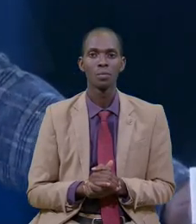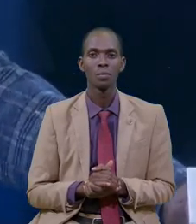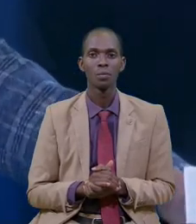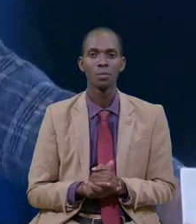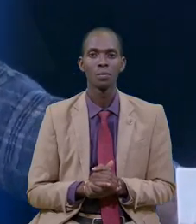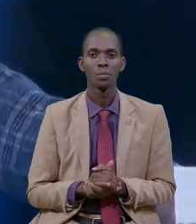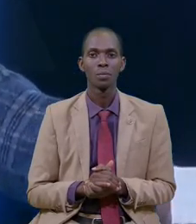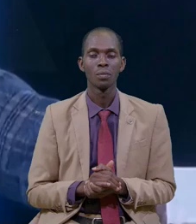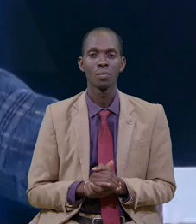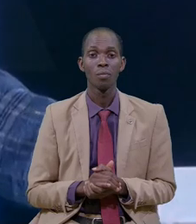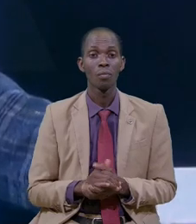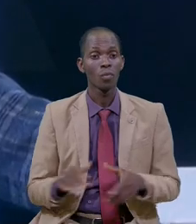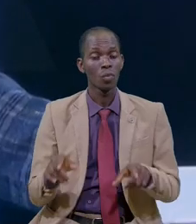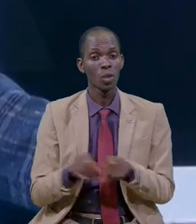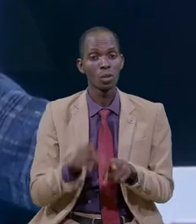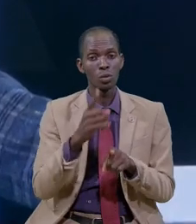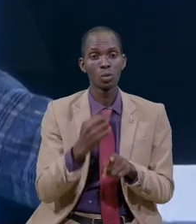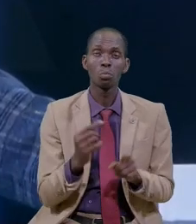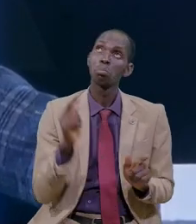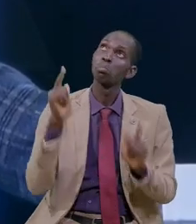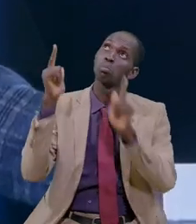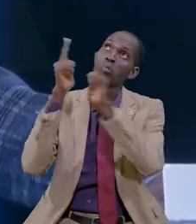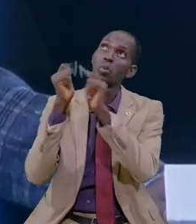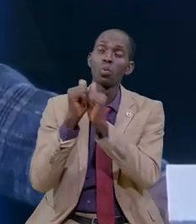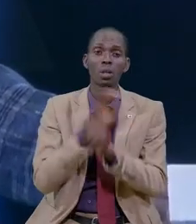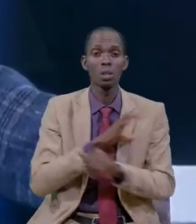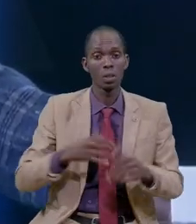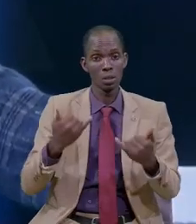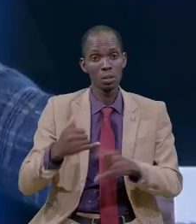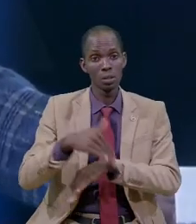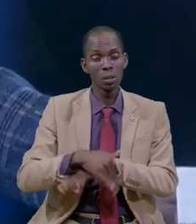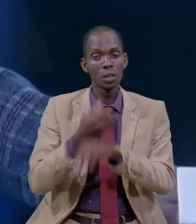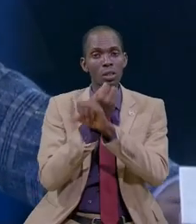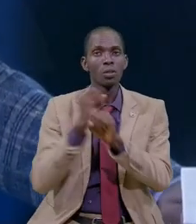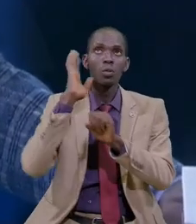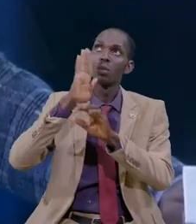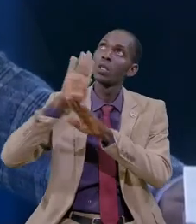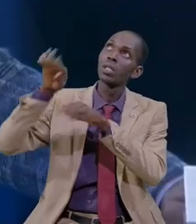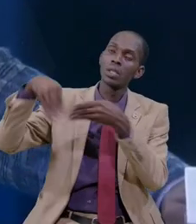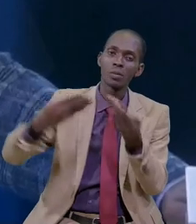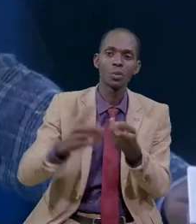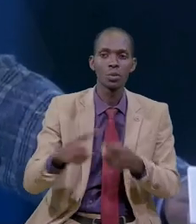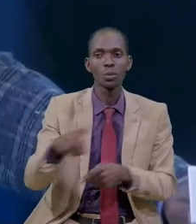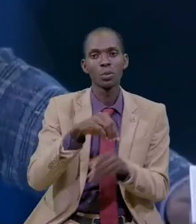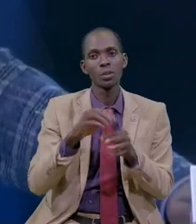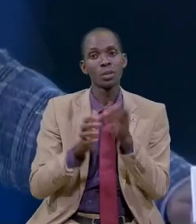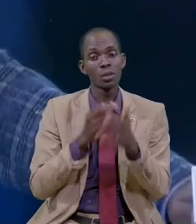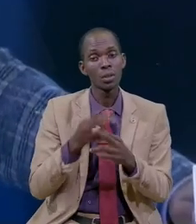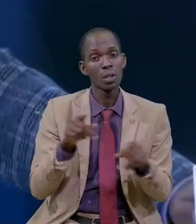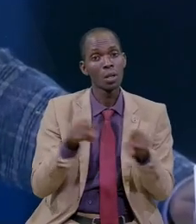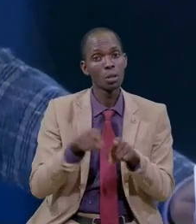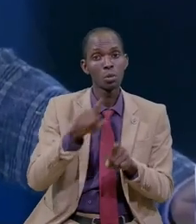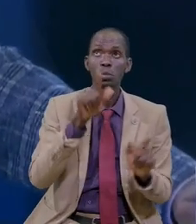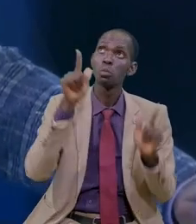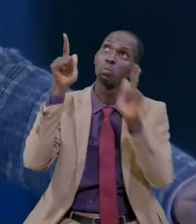les gardiens, le berger de vos âmes. Quand tu viens à Christ ce soir, salvation will be given to you. Le salut te sera donné. As you come to Christ tonight, quand tu